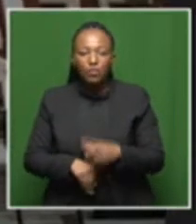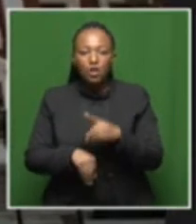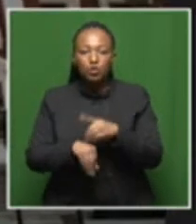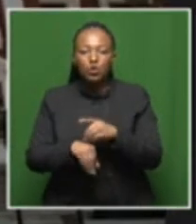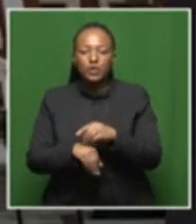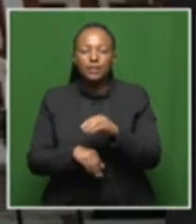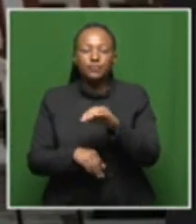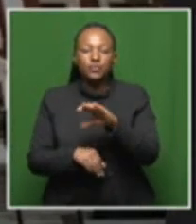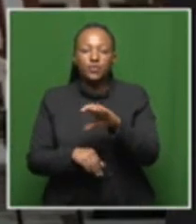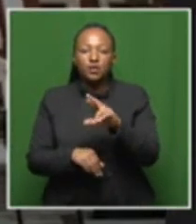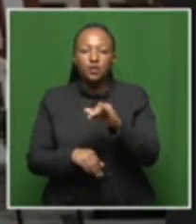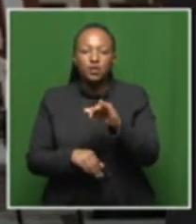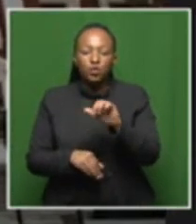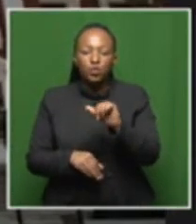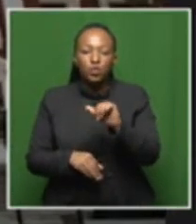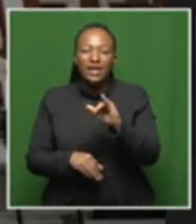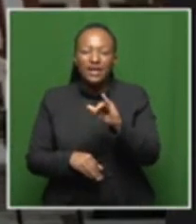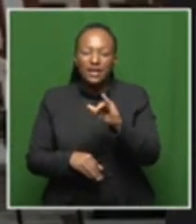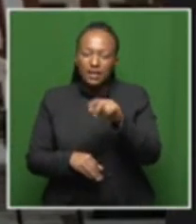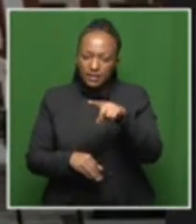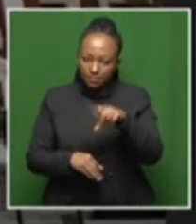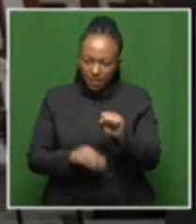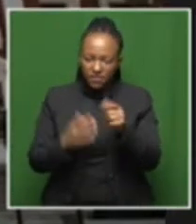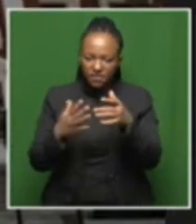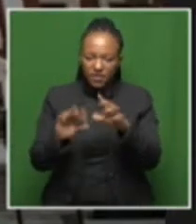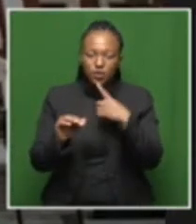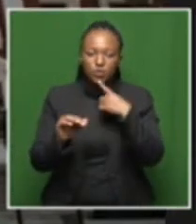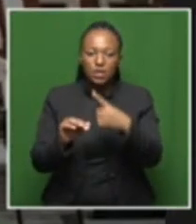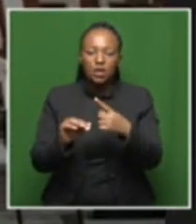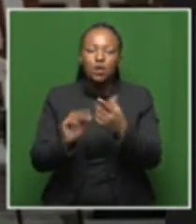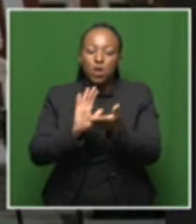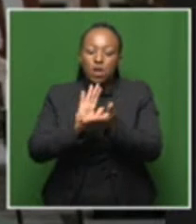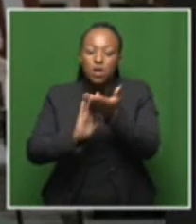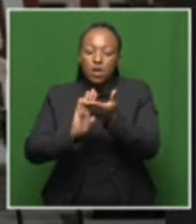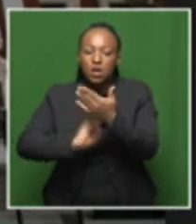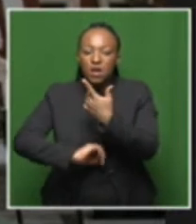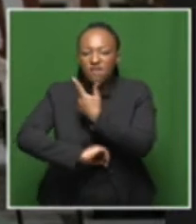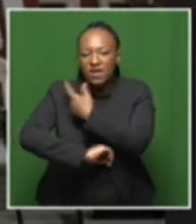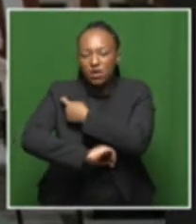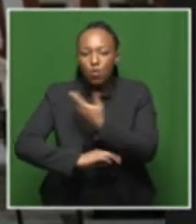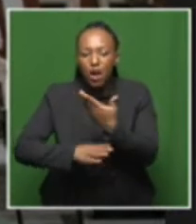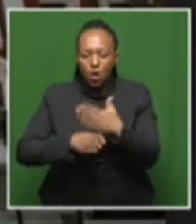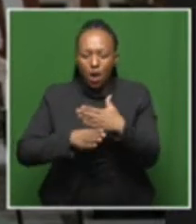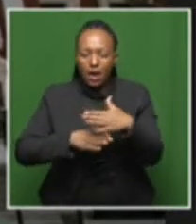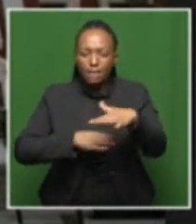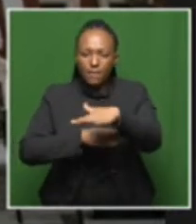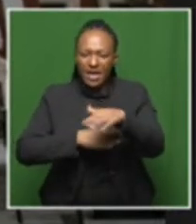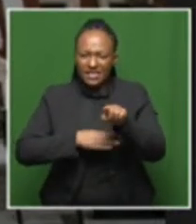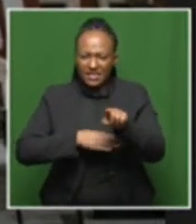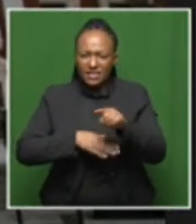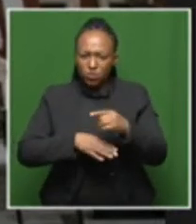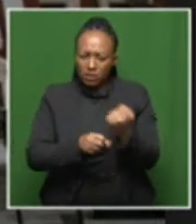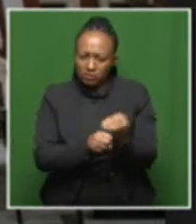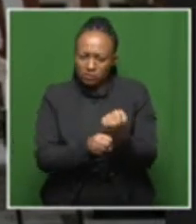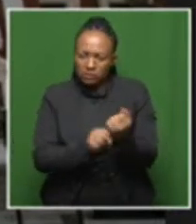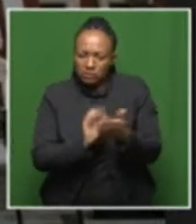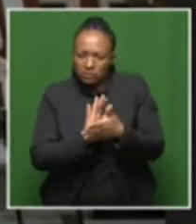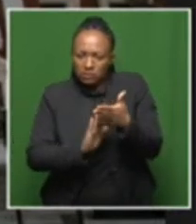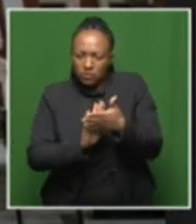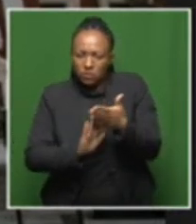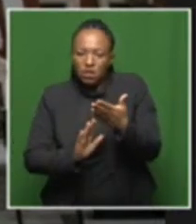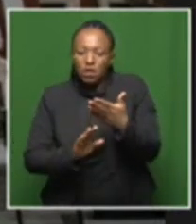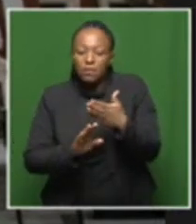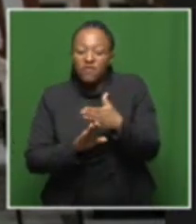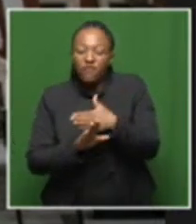has indicated, in parallel, we are also ramping up vaccinations in the workplaces. And we are very confident that before the end of